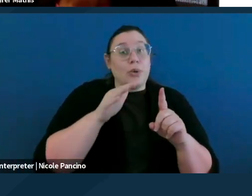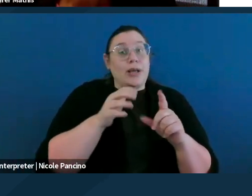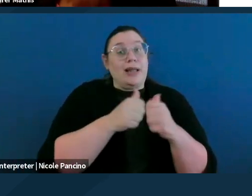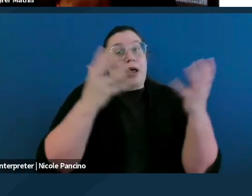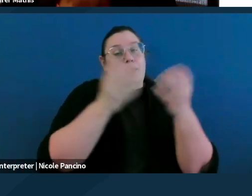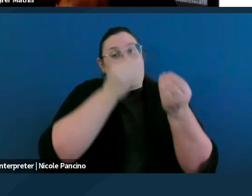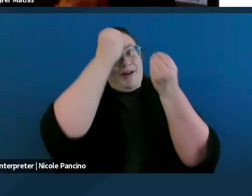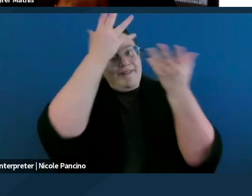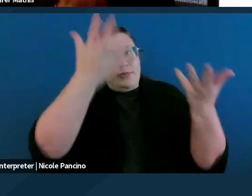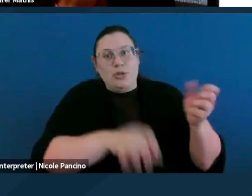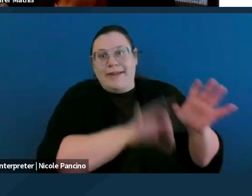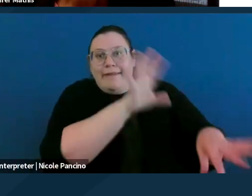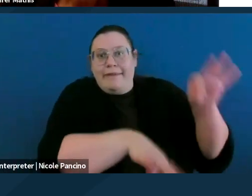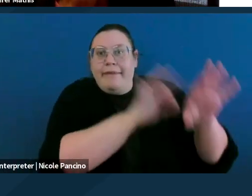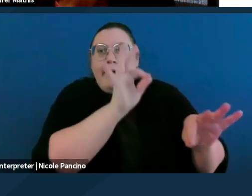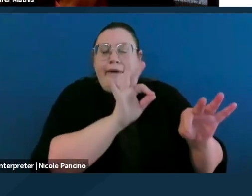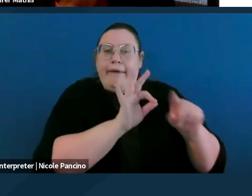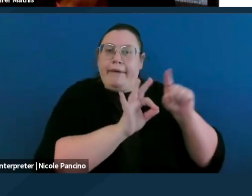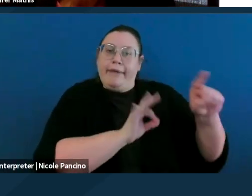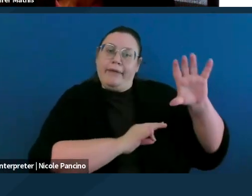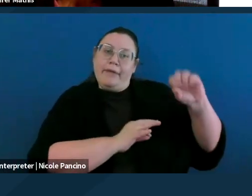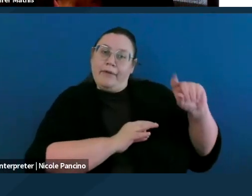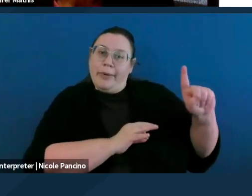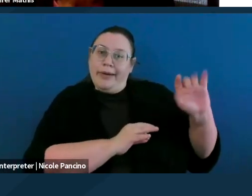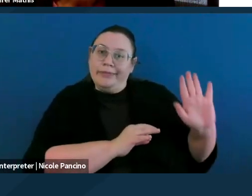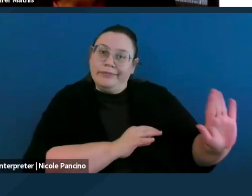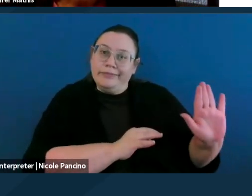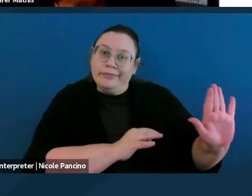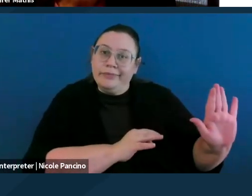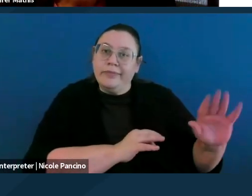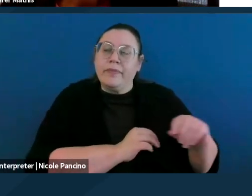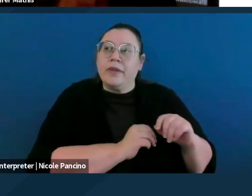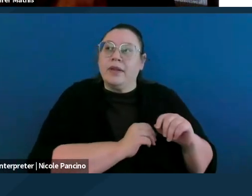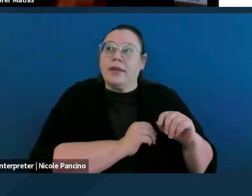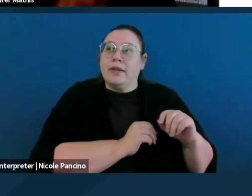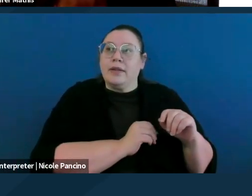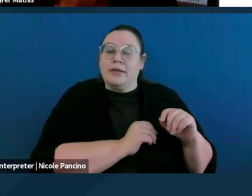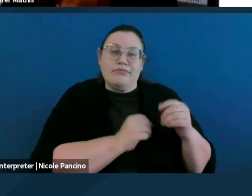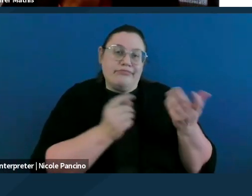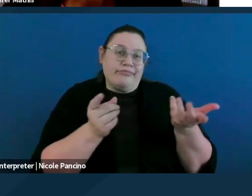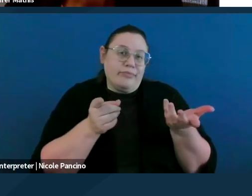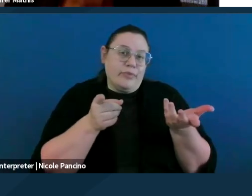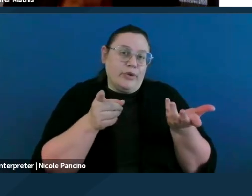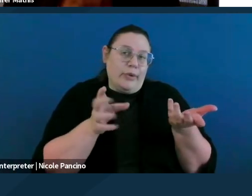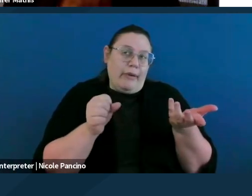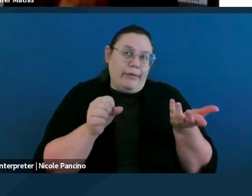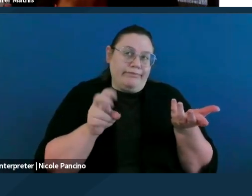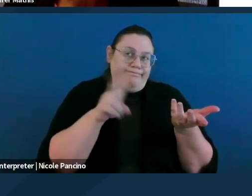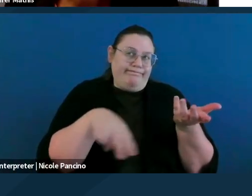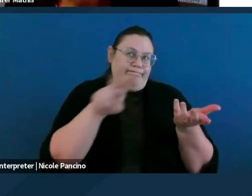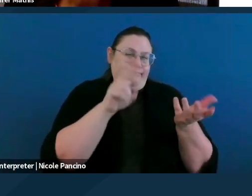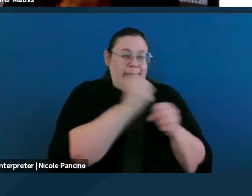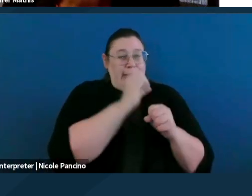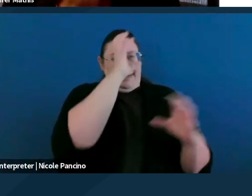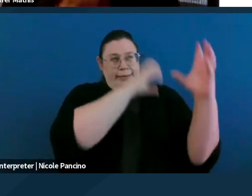information available about Section 501, one can infer some things from that.